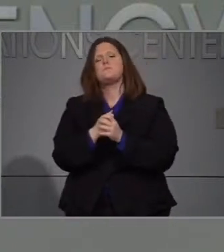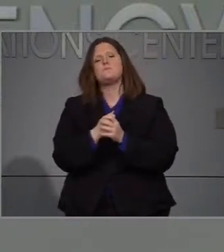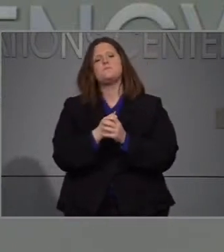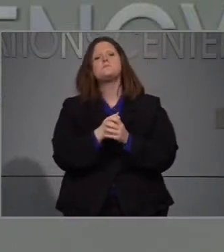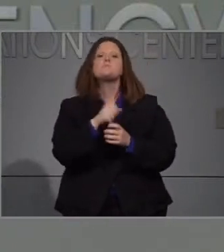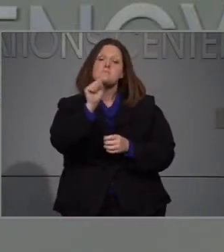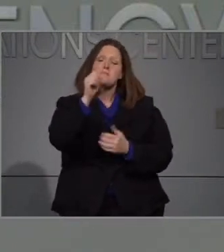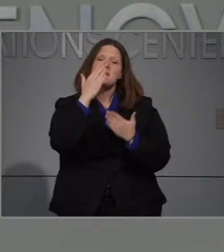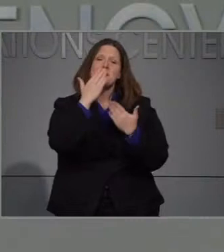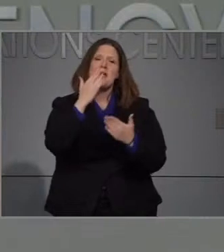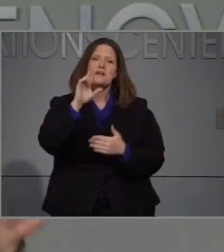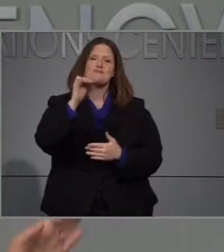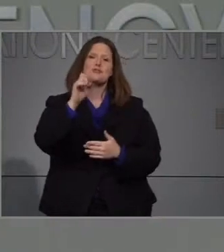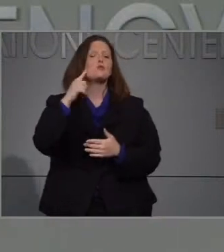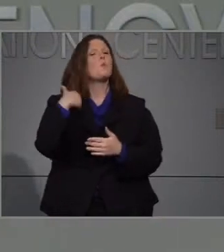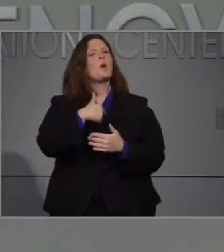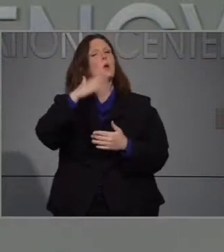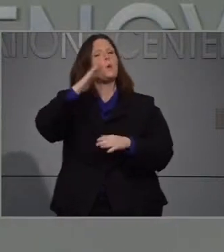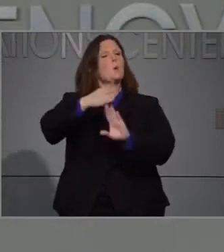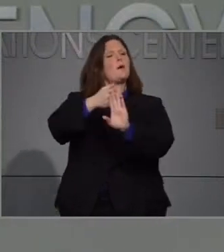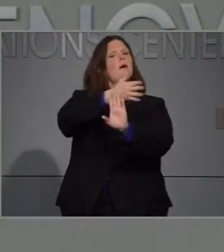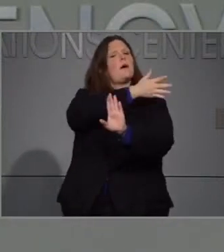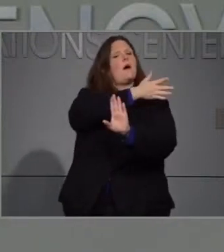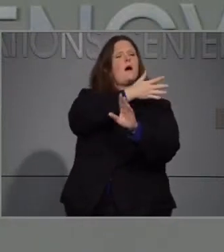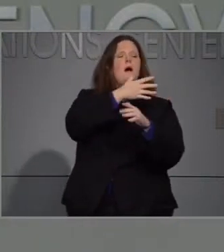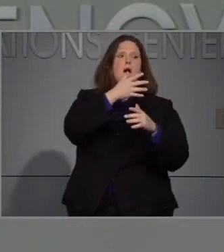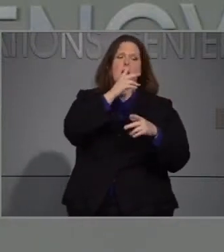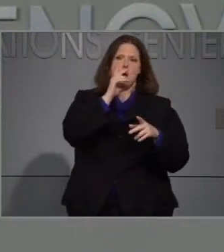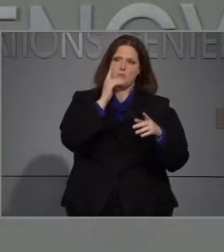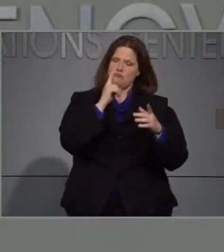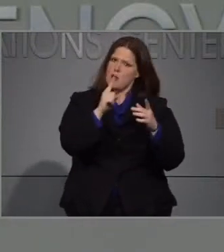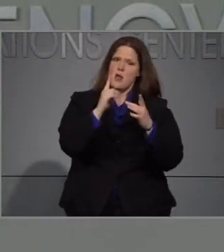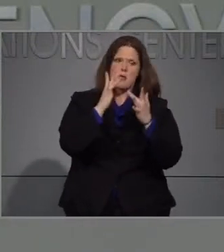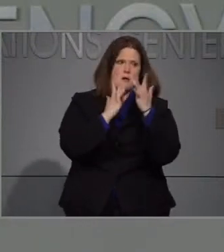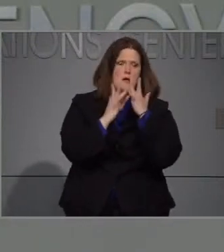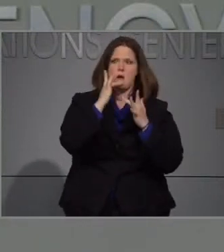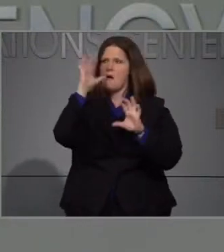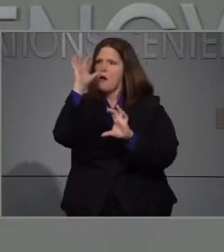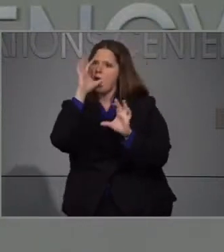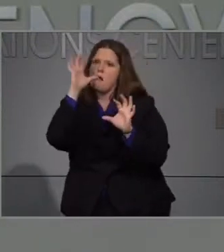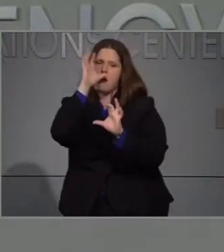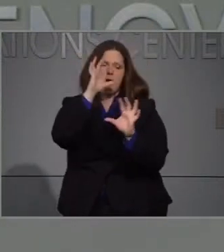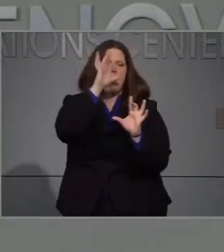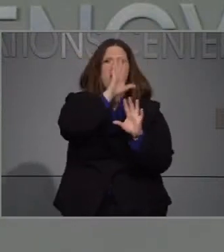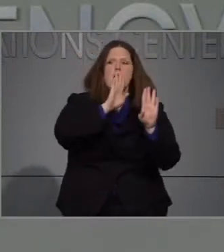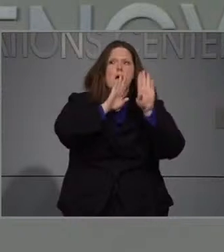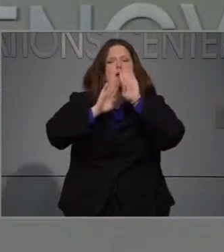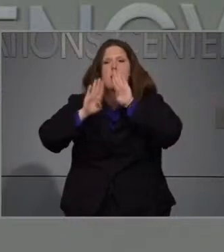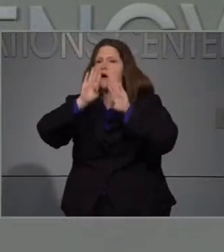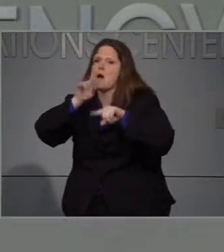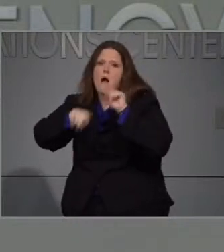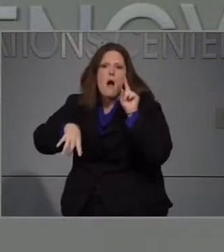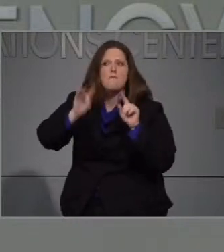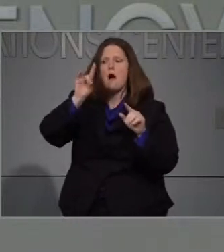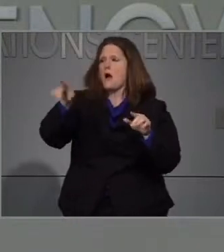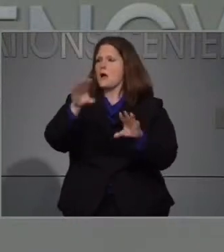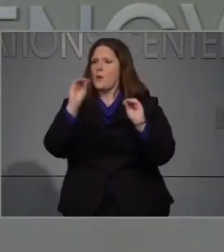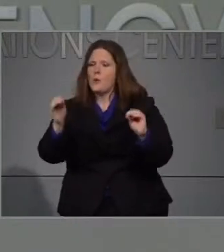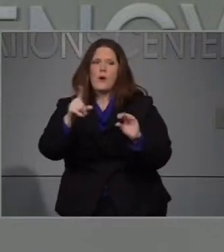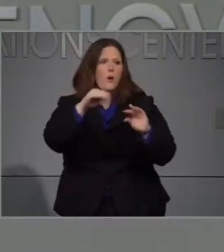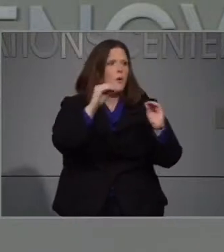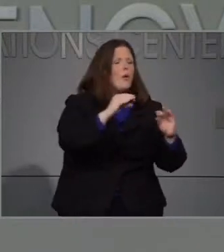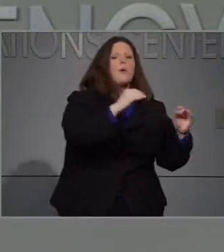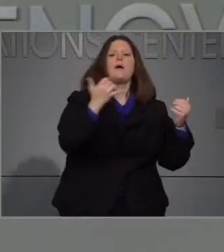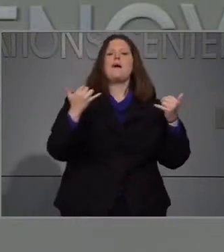protective equipment, we knew this was an issue and supply chains were challenging before. We now have the supplies we need to meet